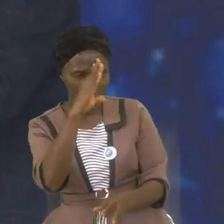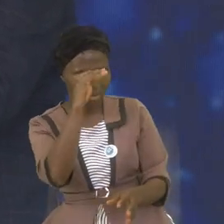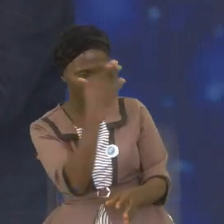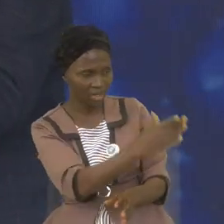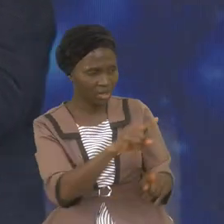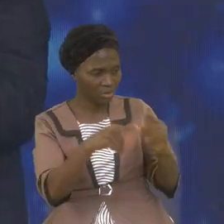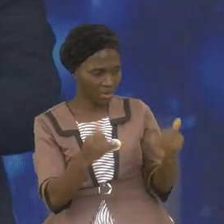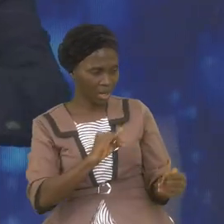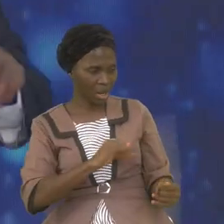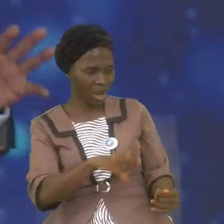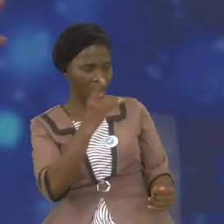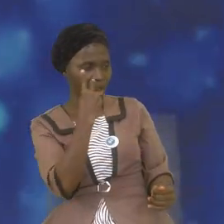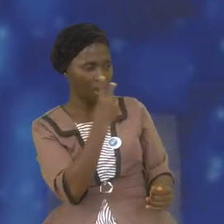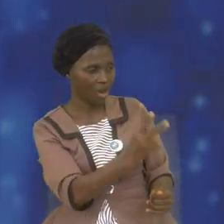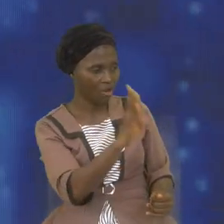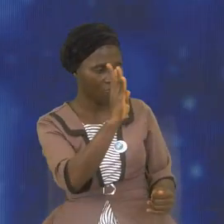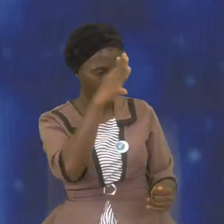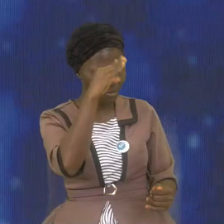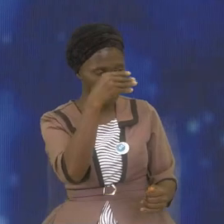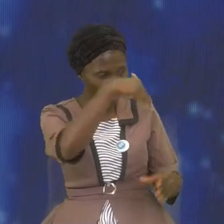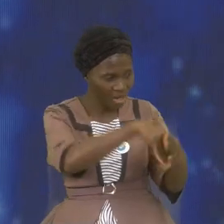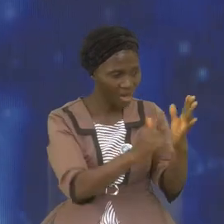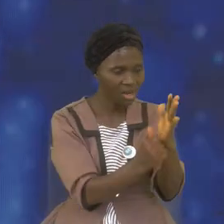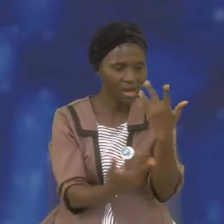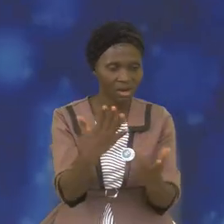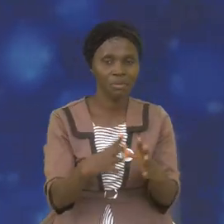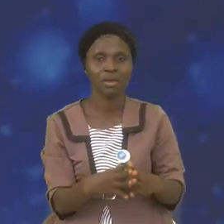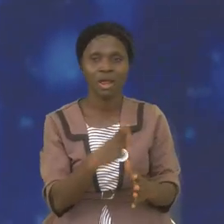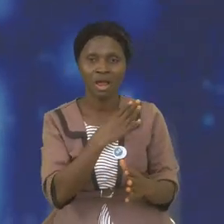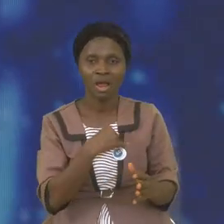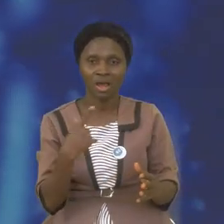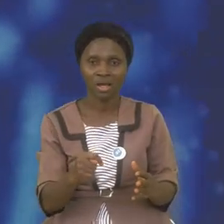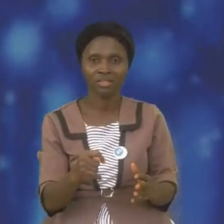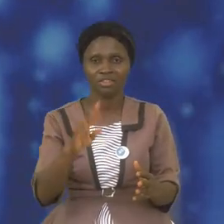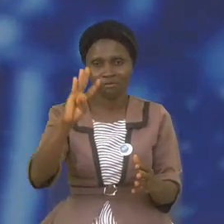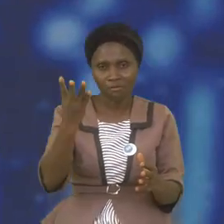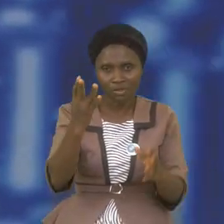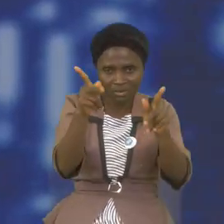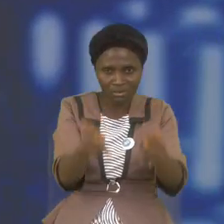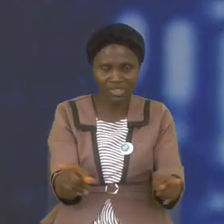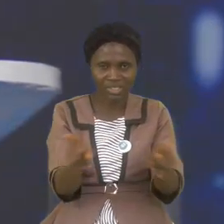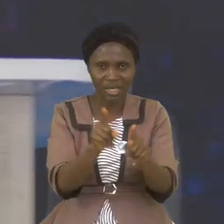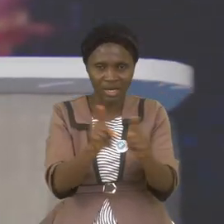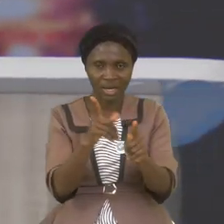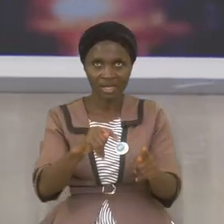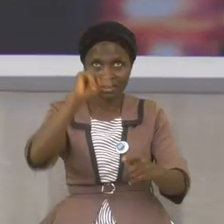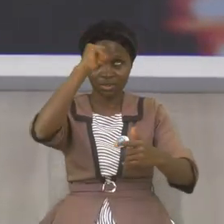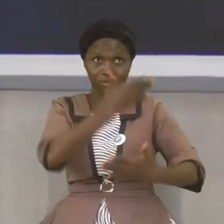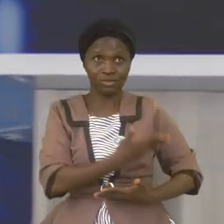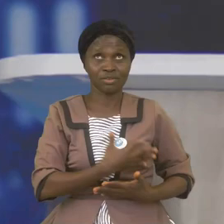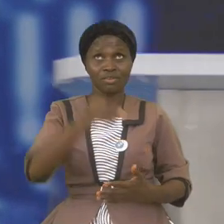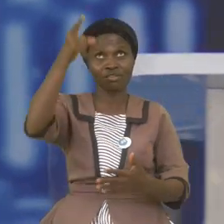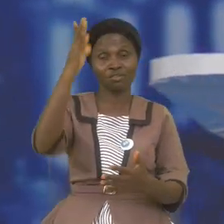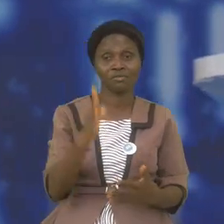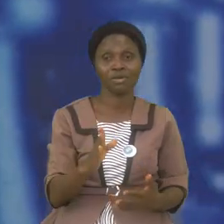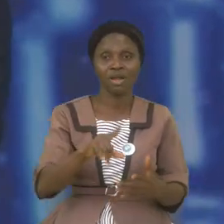Shadrach, Meshach, and Abednego. And the fourth is like the appearance of the Son of God. And then he says, Shadrach, Meshach, and Abednego,